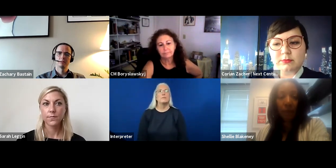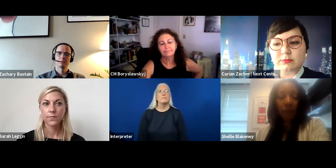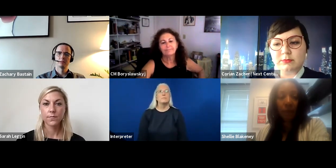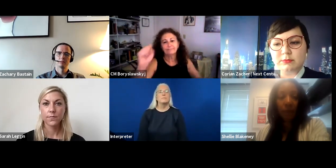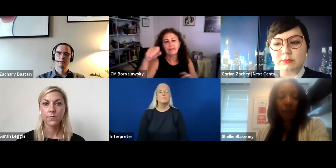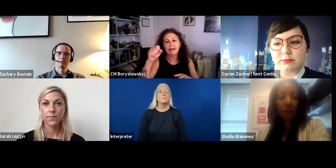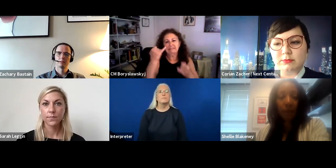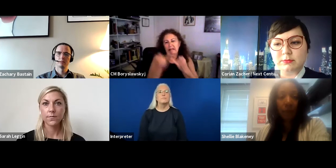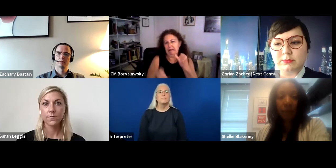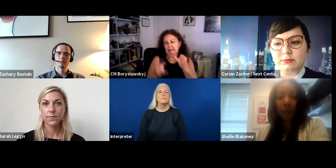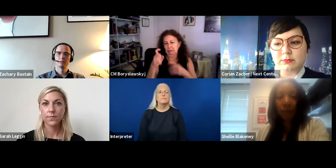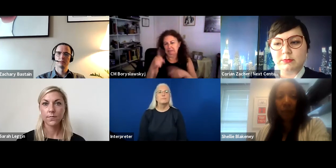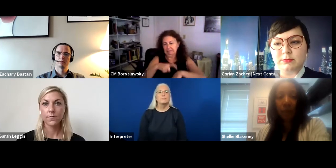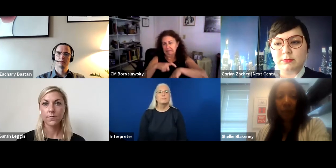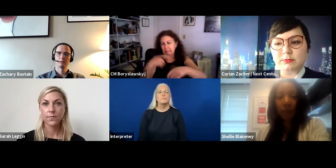All